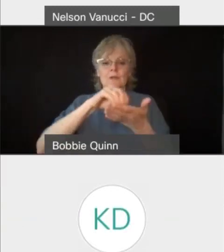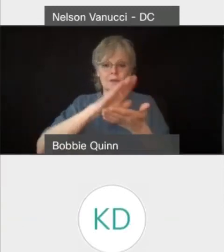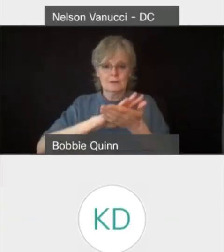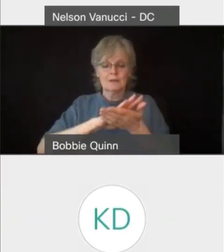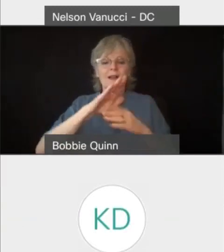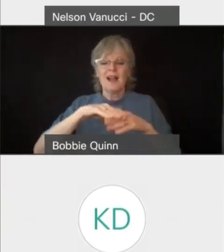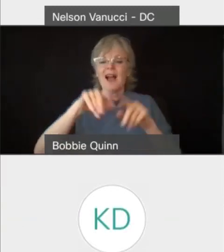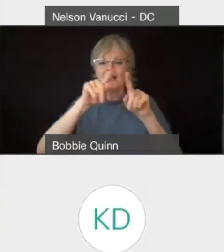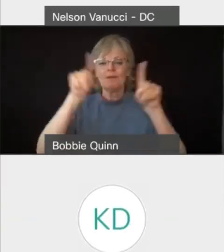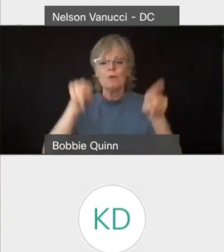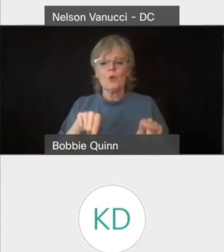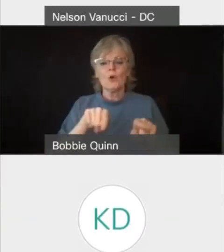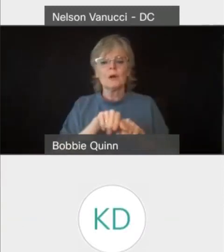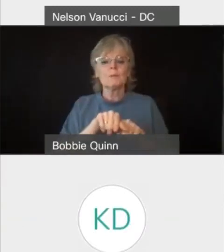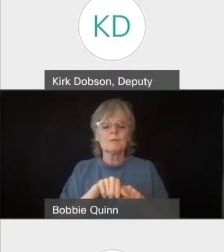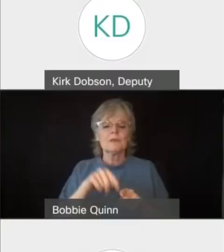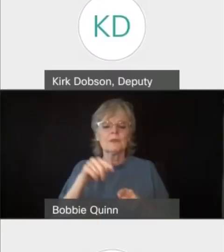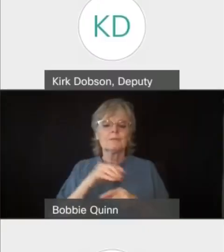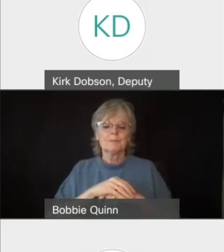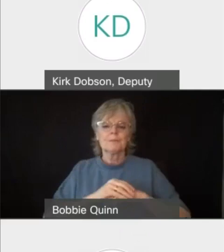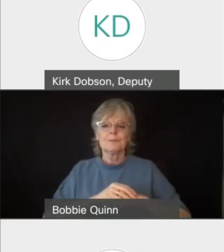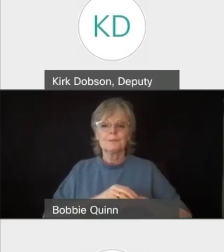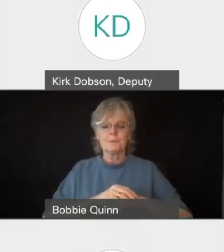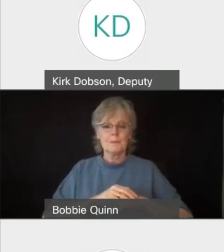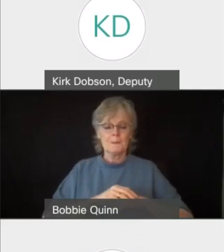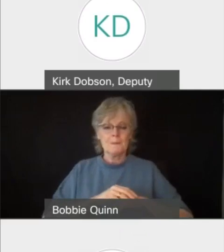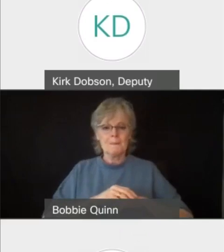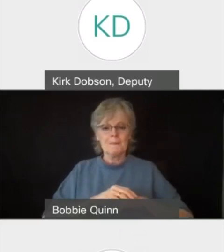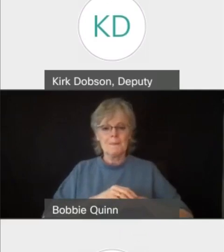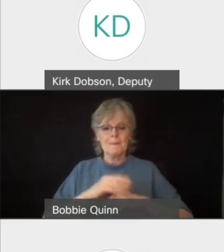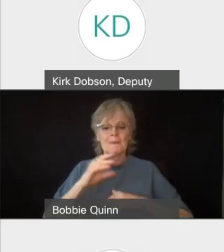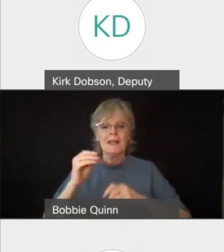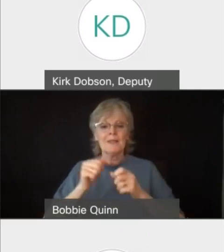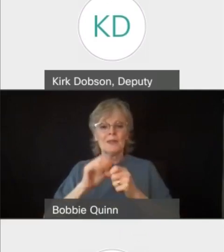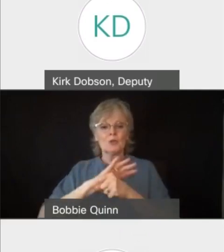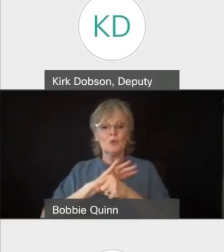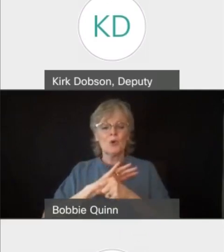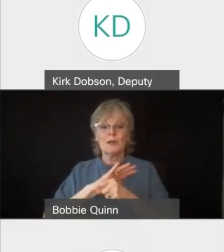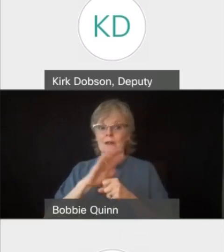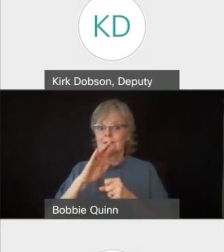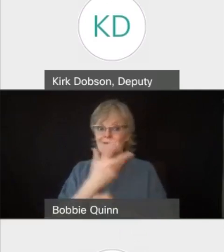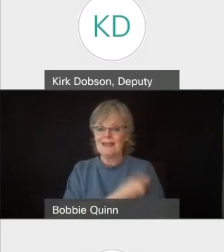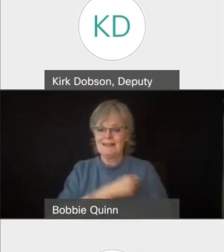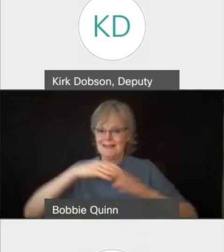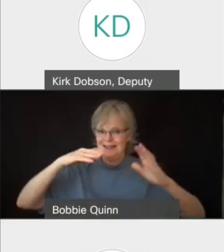particular form for that purpose, and the corona vaccine has not been added.